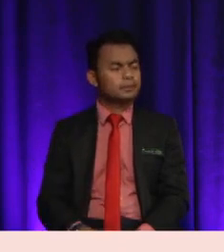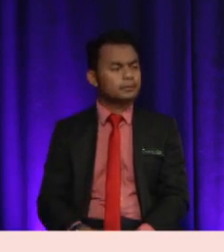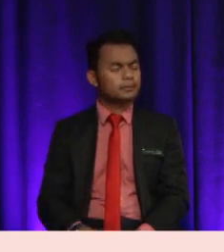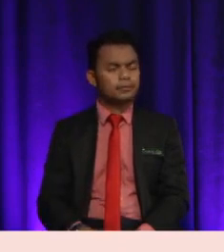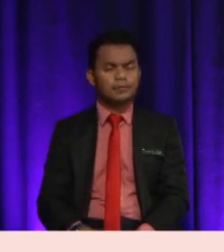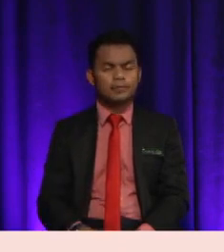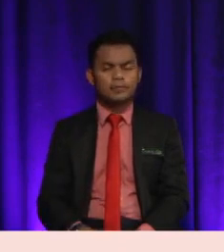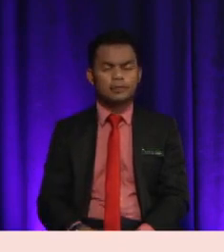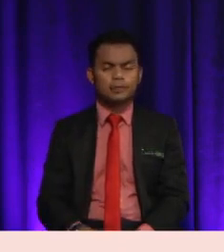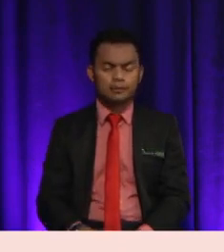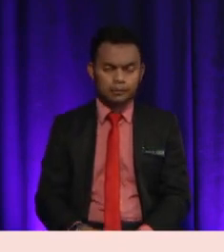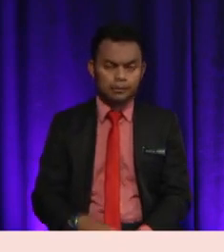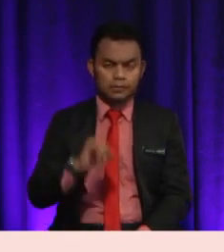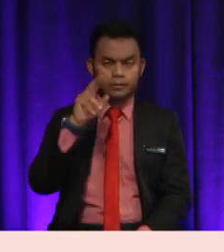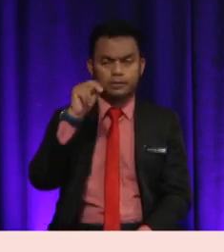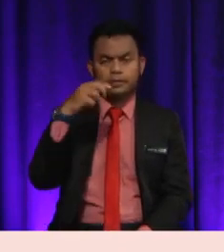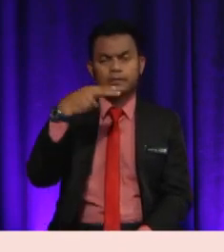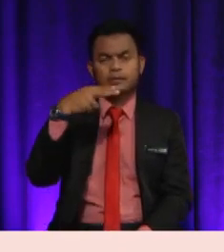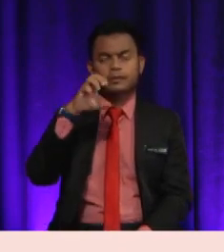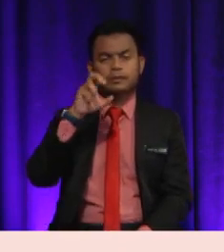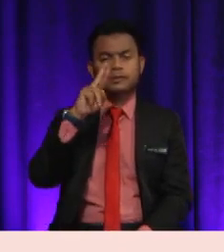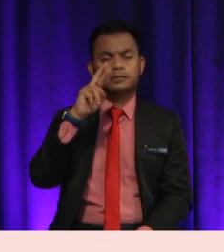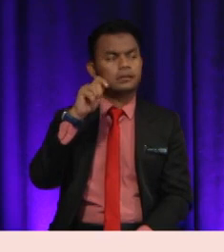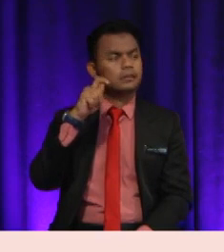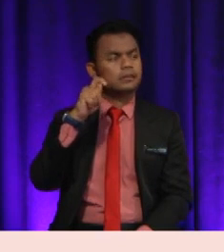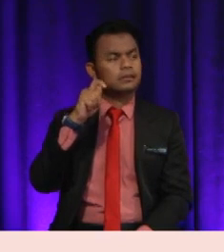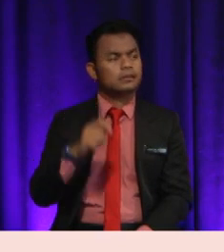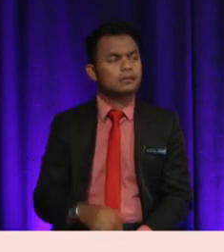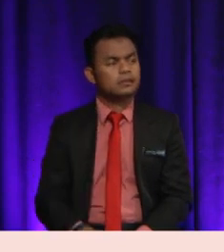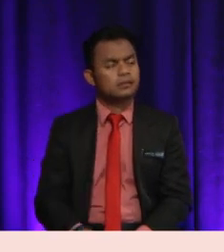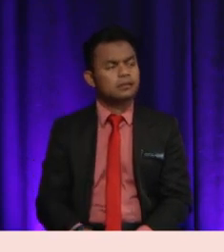the Winchester Gun and Rifle